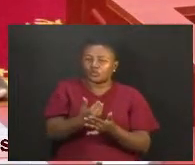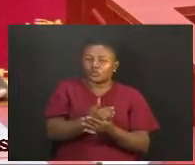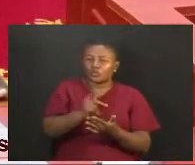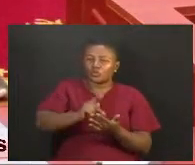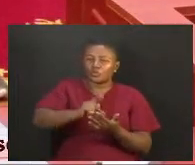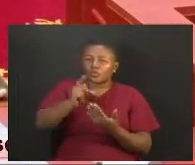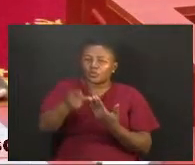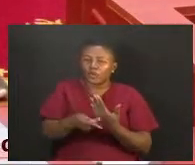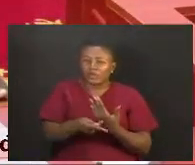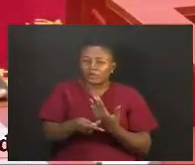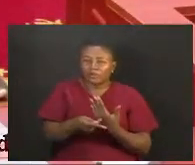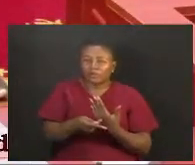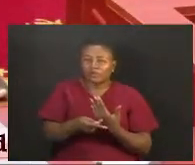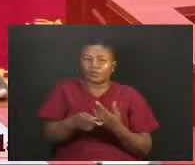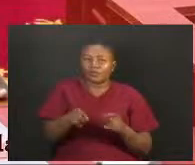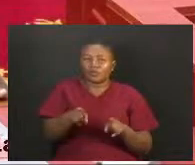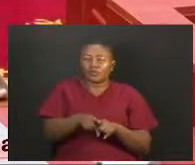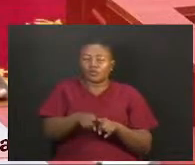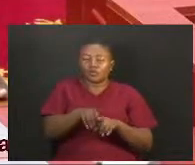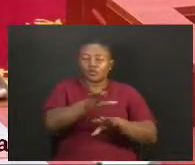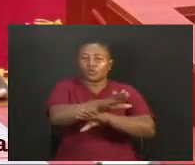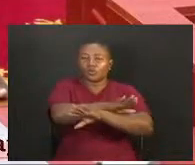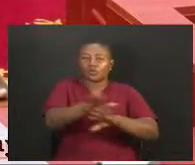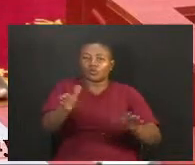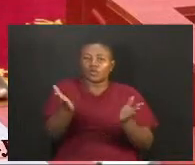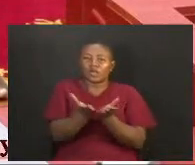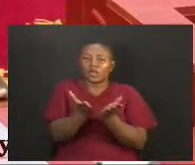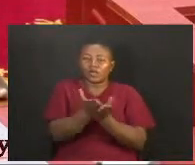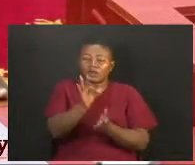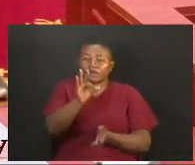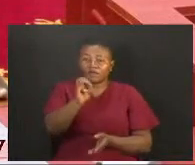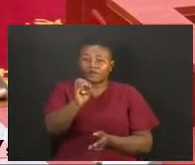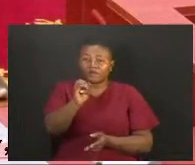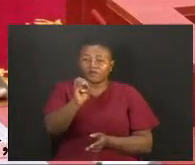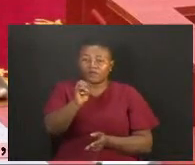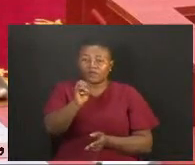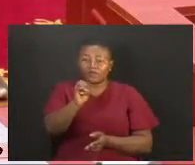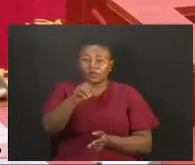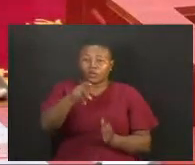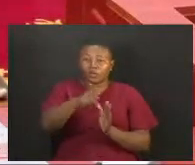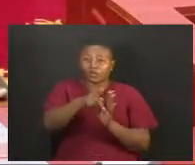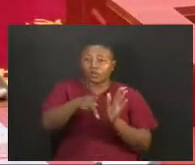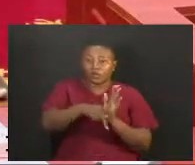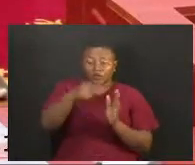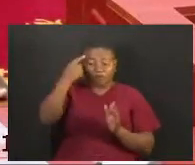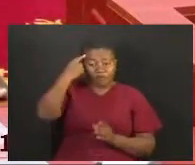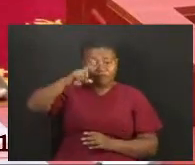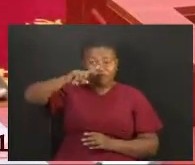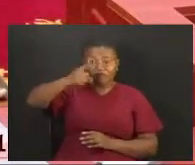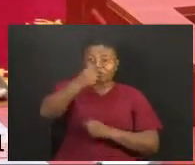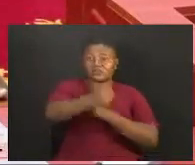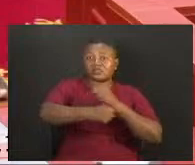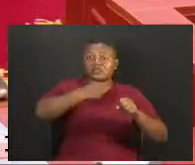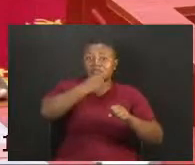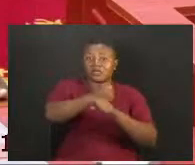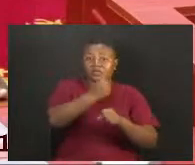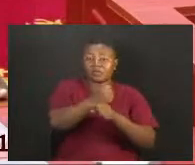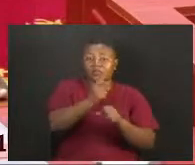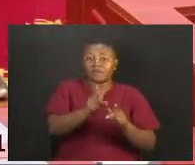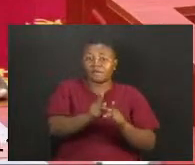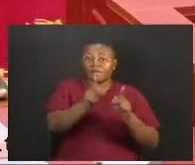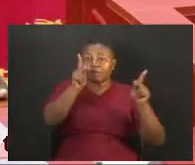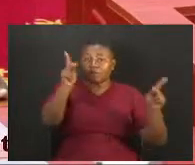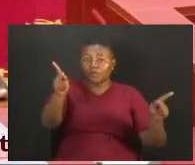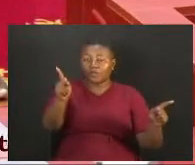such as the no academic fee policy for all first-year students in public tertiary institutions under the No